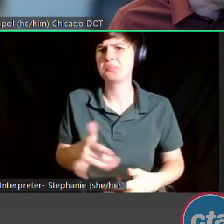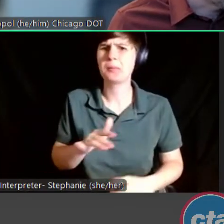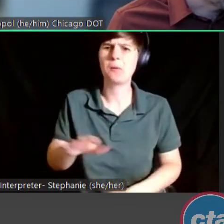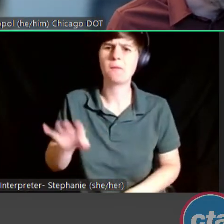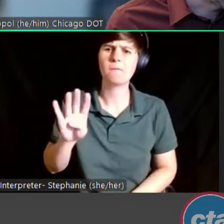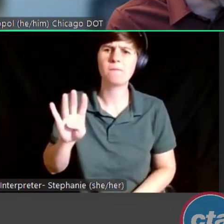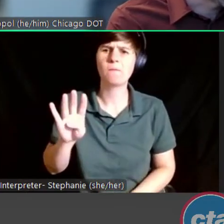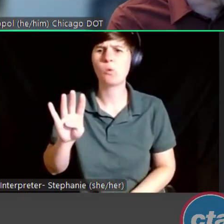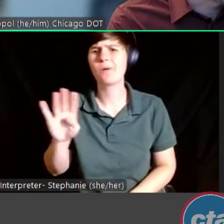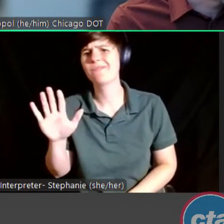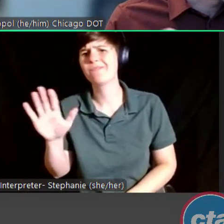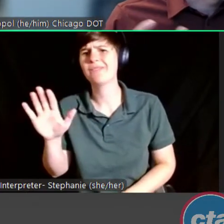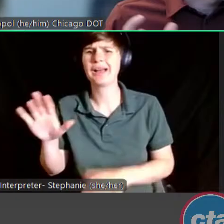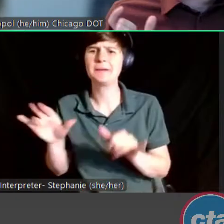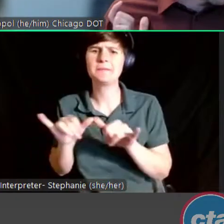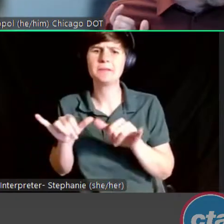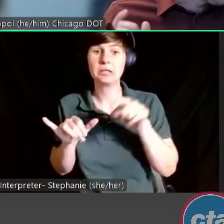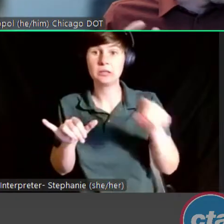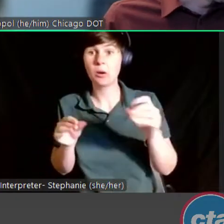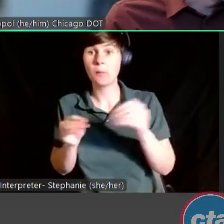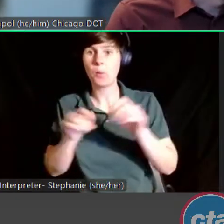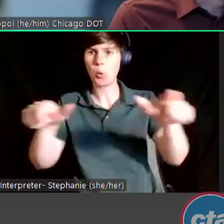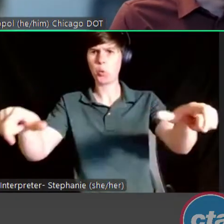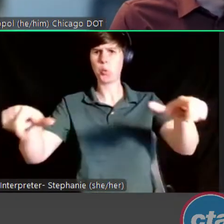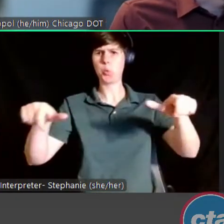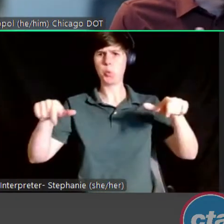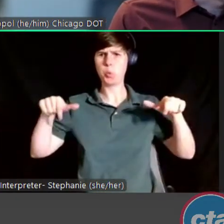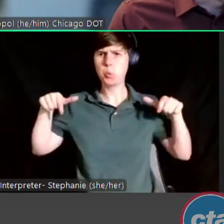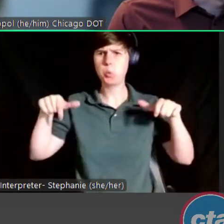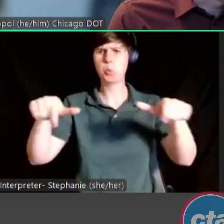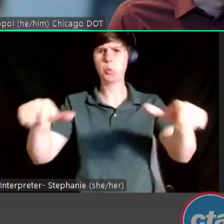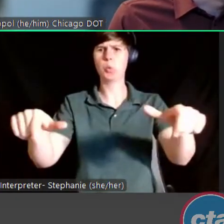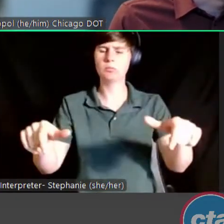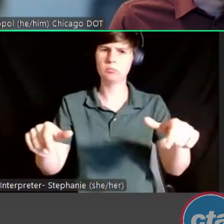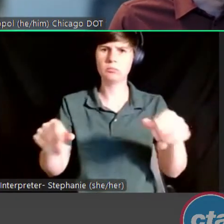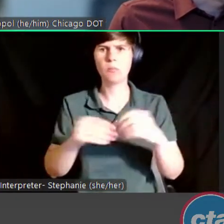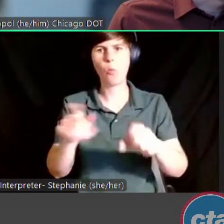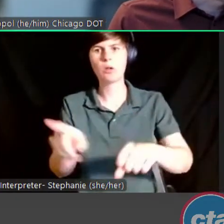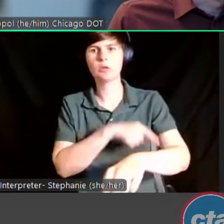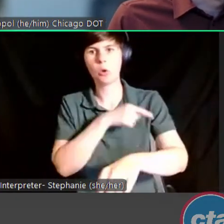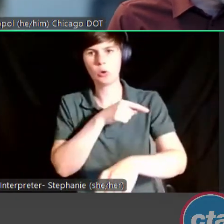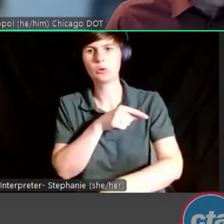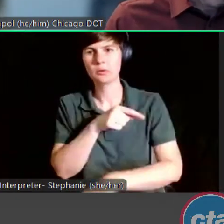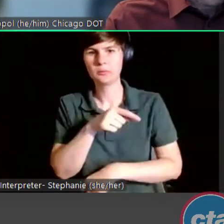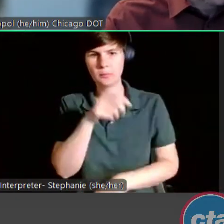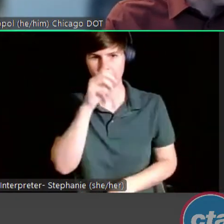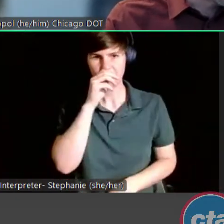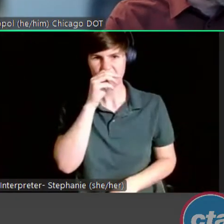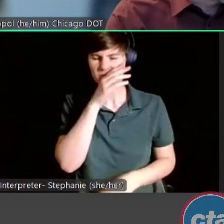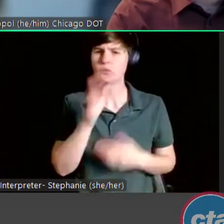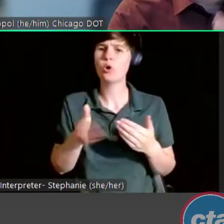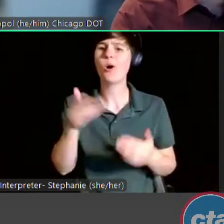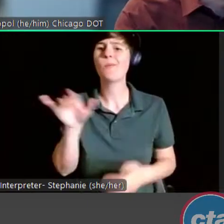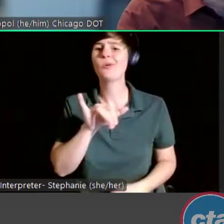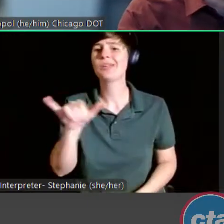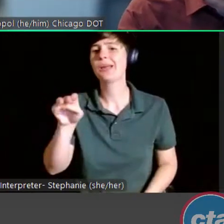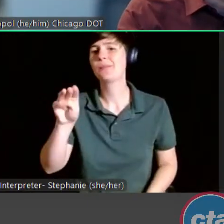wide or 4 to 6 feet wide. This one's kind of showing a much more linear pattern, something you may see akin to like a metro stop.